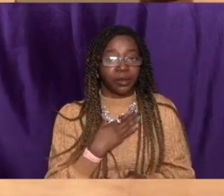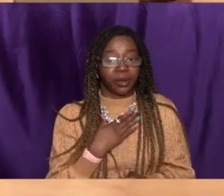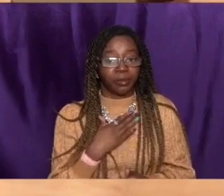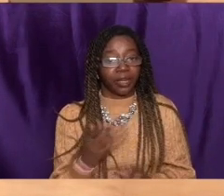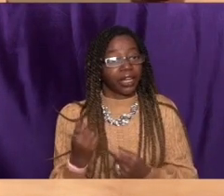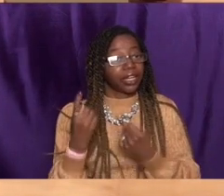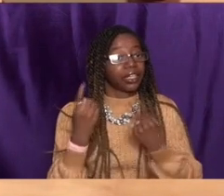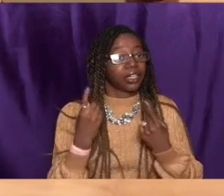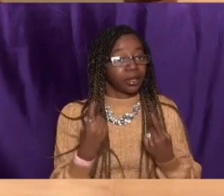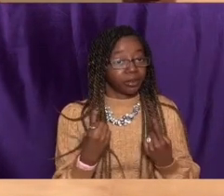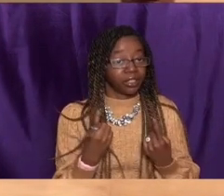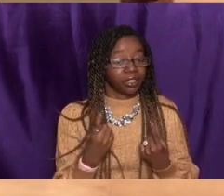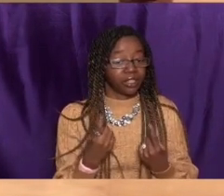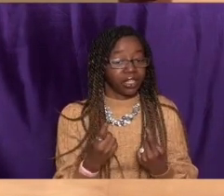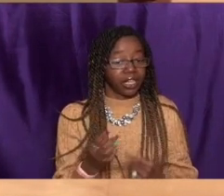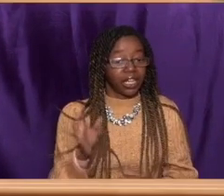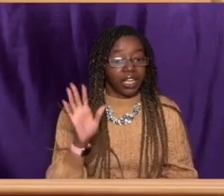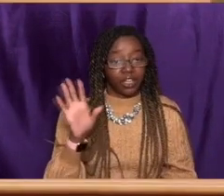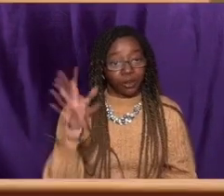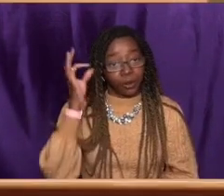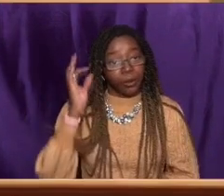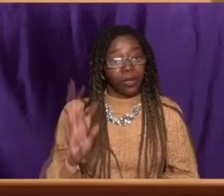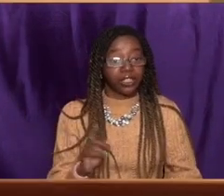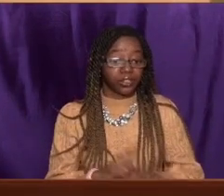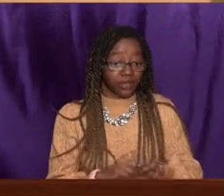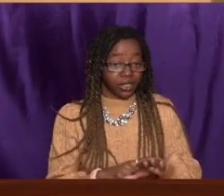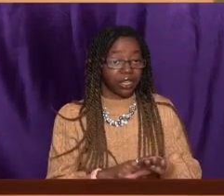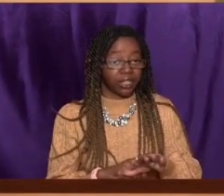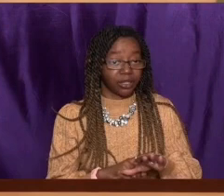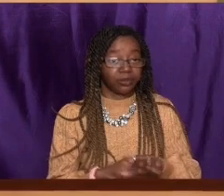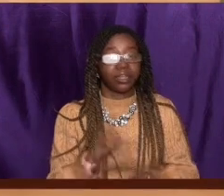his time of need.